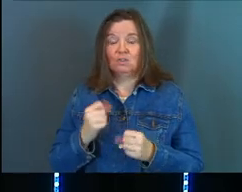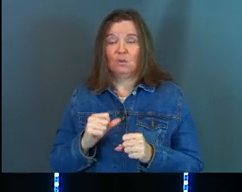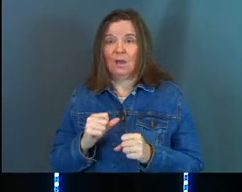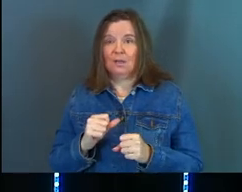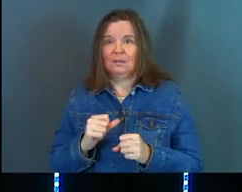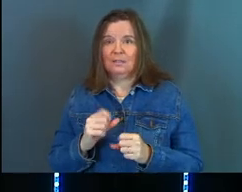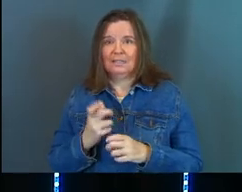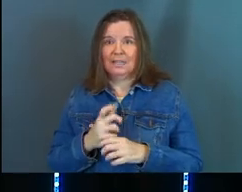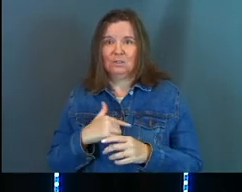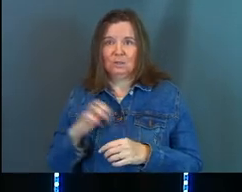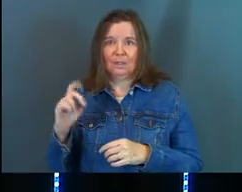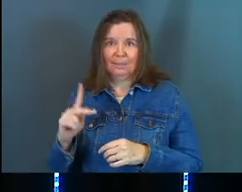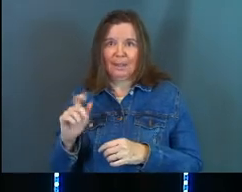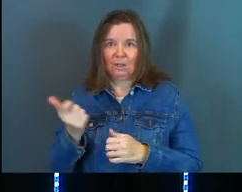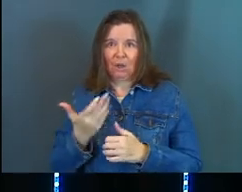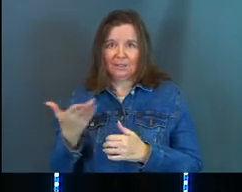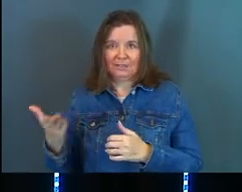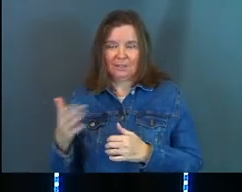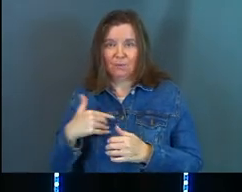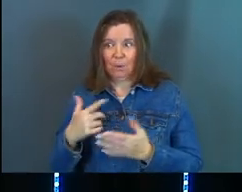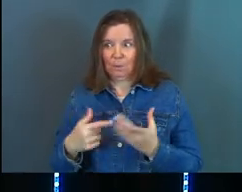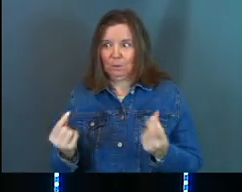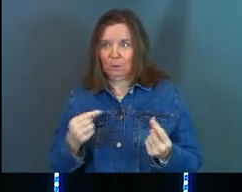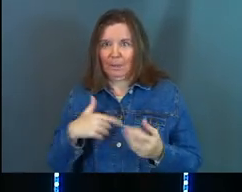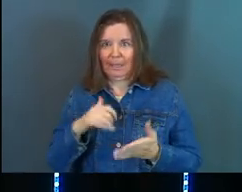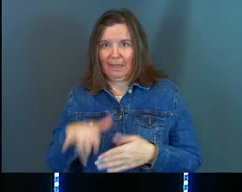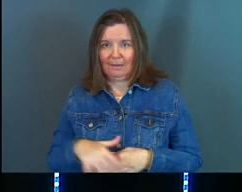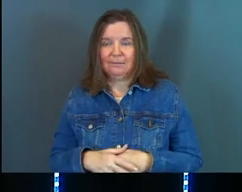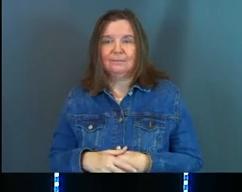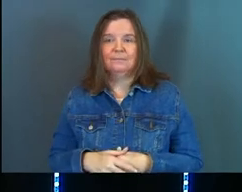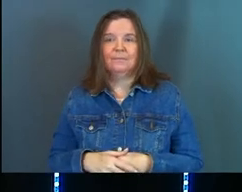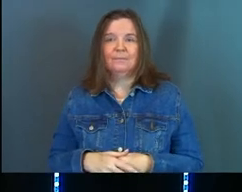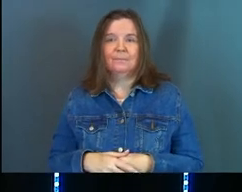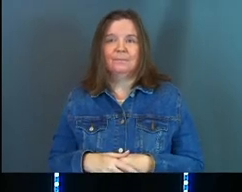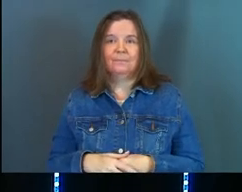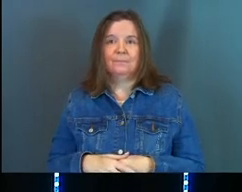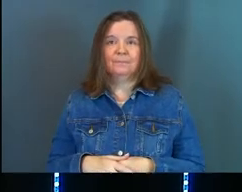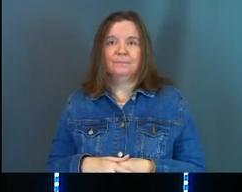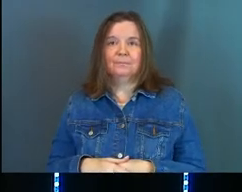trying to, you know, get it to the bank and all this kind of stuff. What in the world do we do with that?